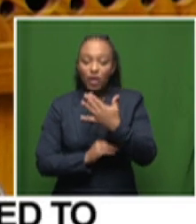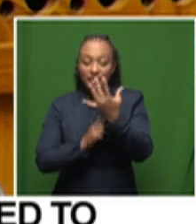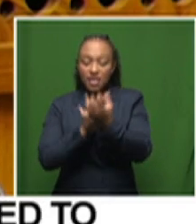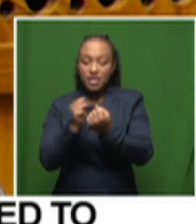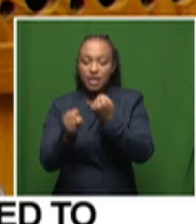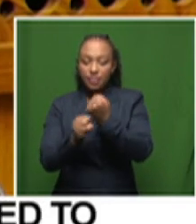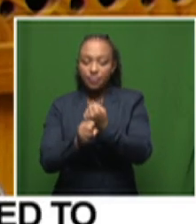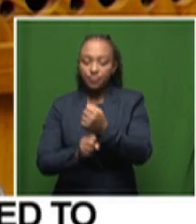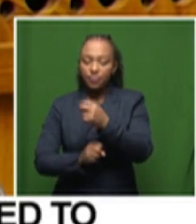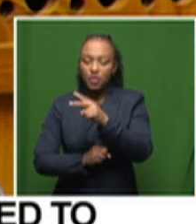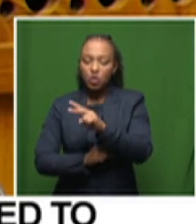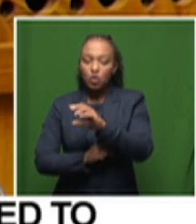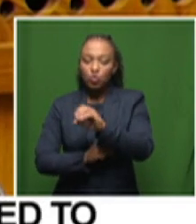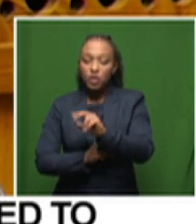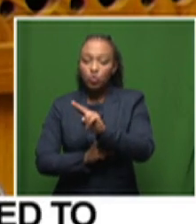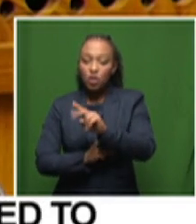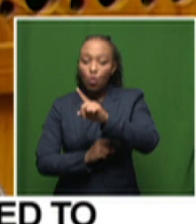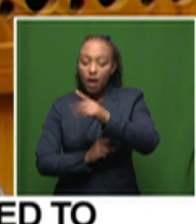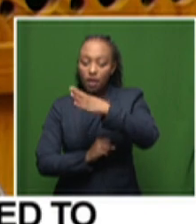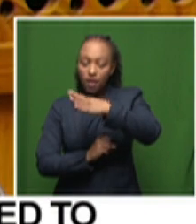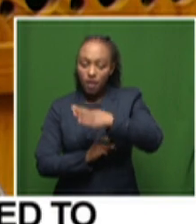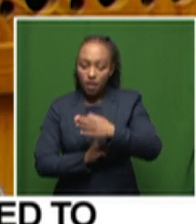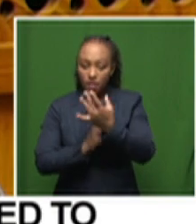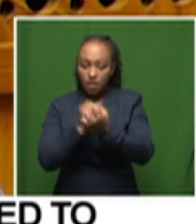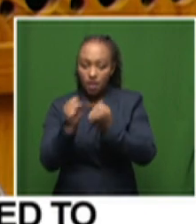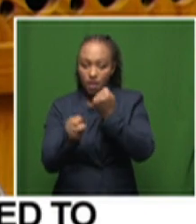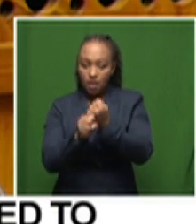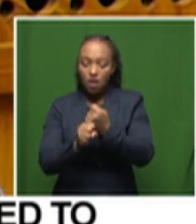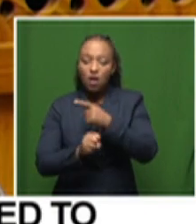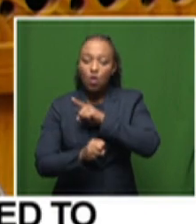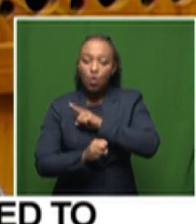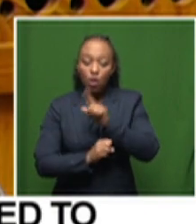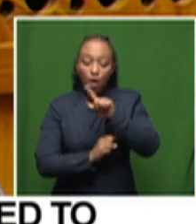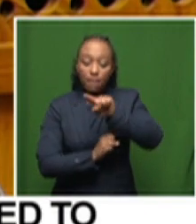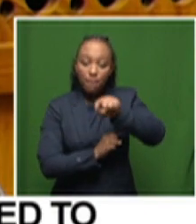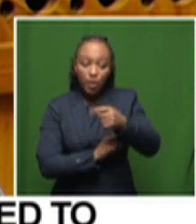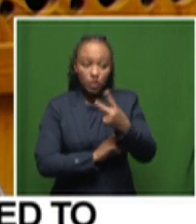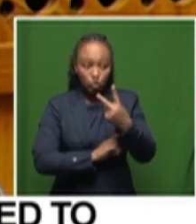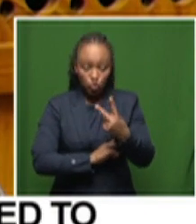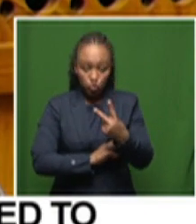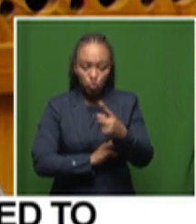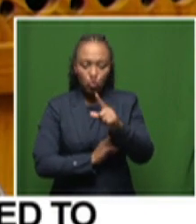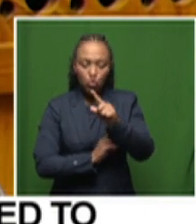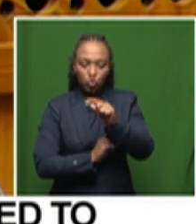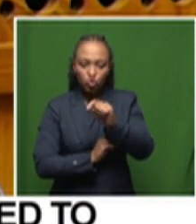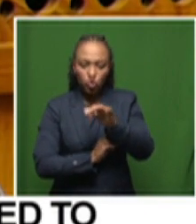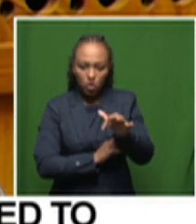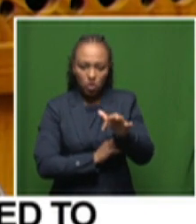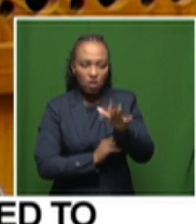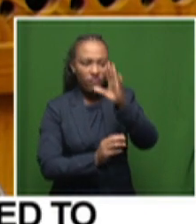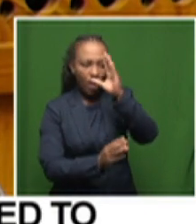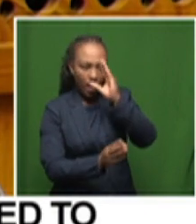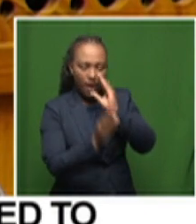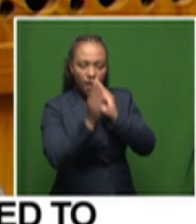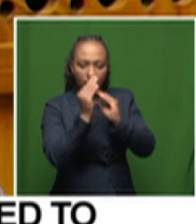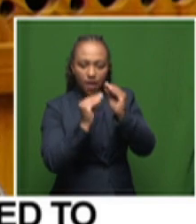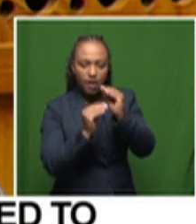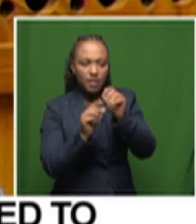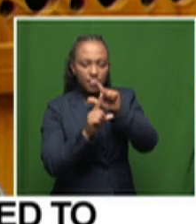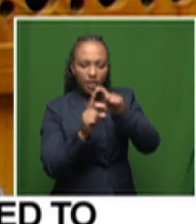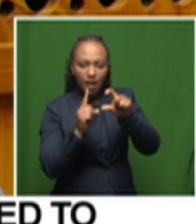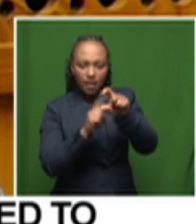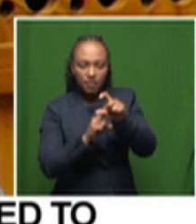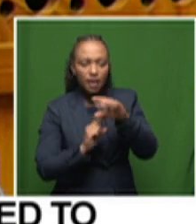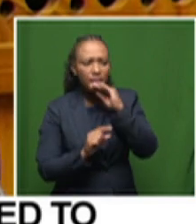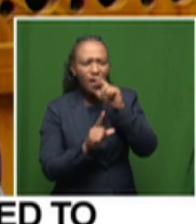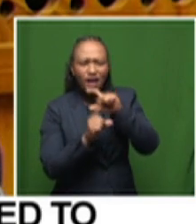2021 medium-term expenditure framework, of which 1.2 trillion goes to learning and culture. Here by culture,